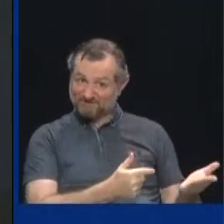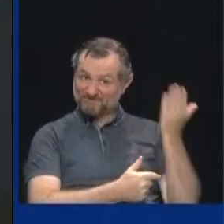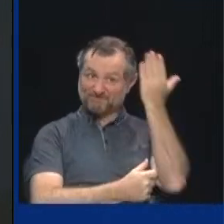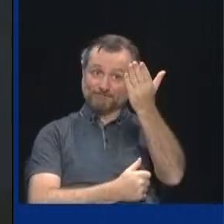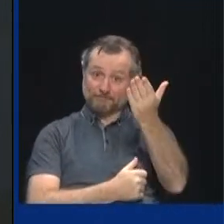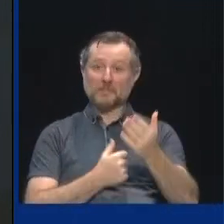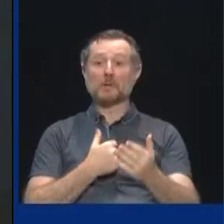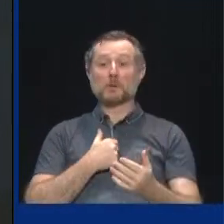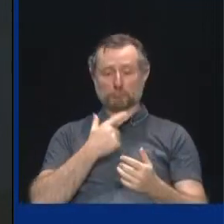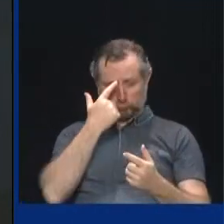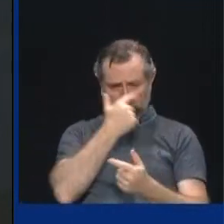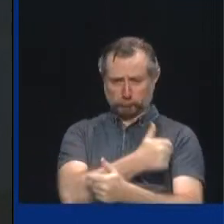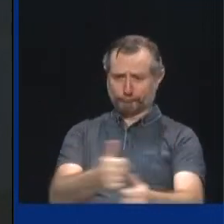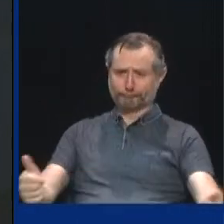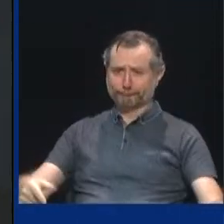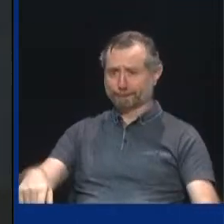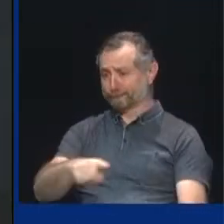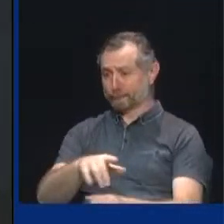now.